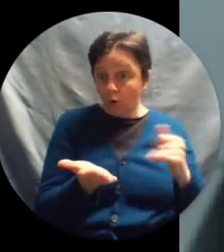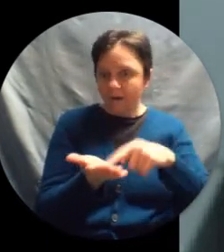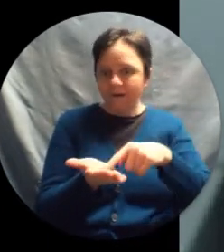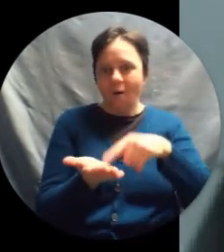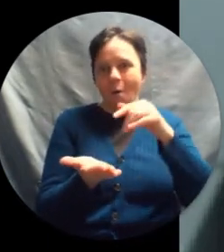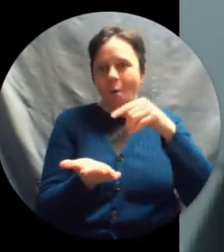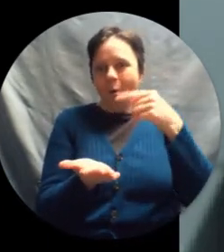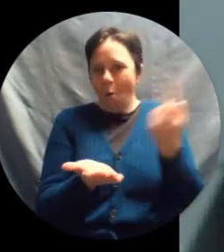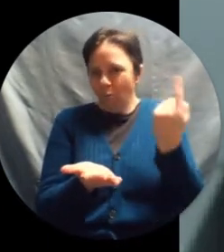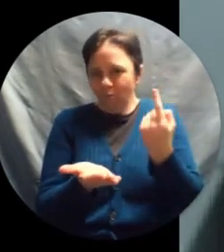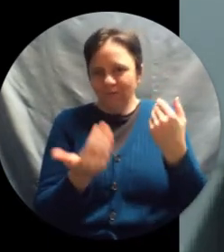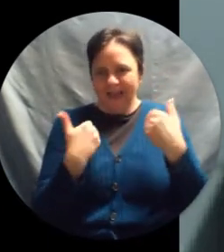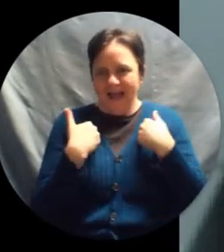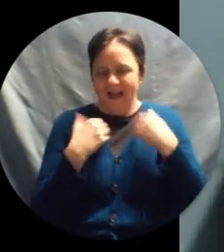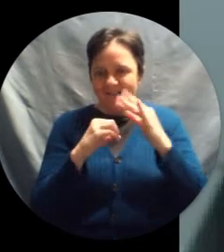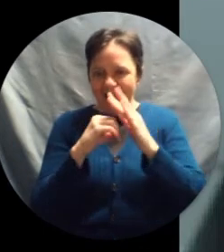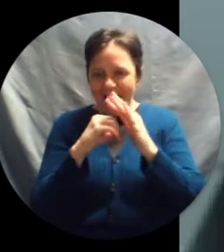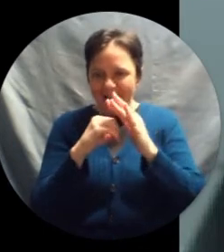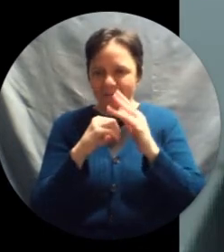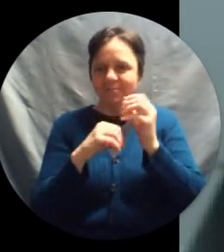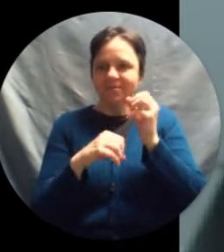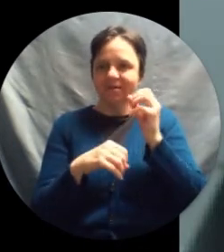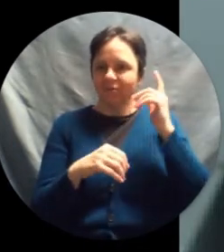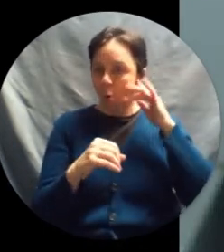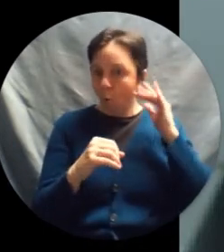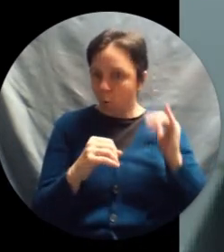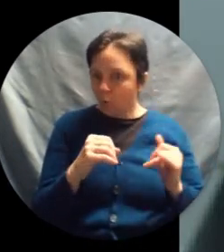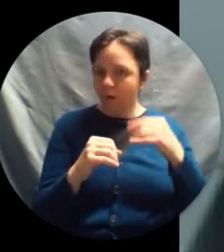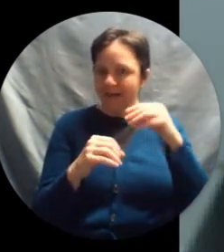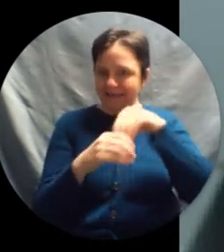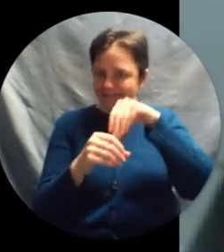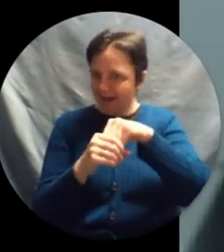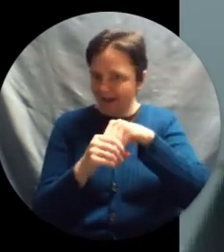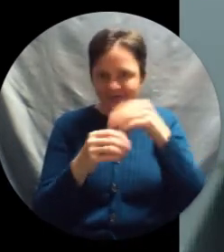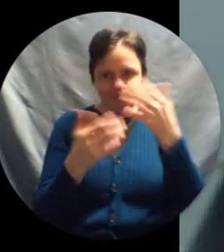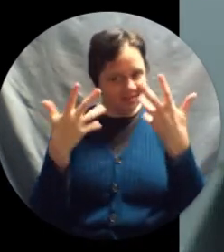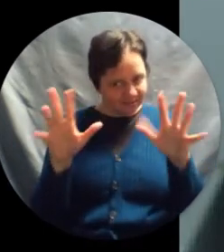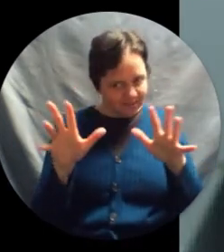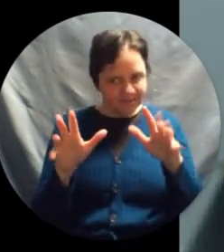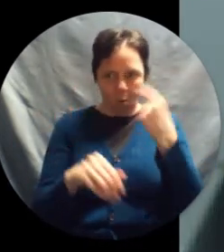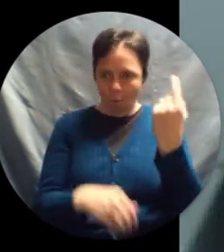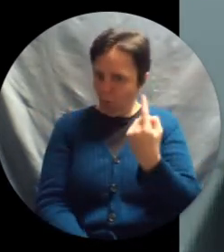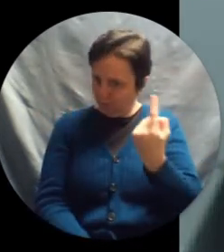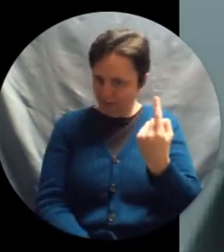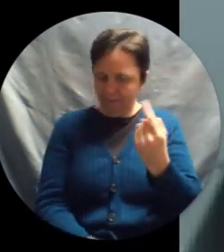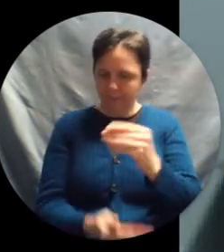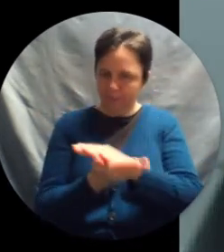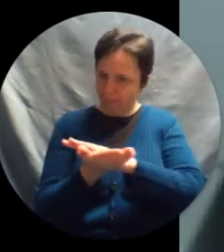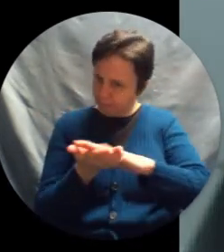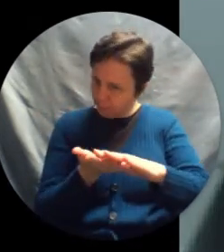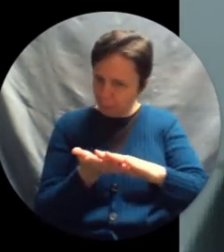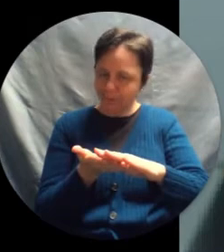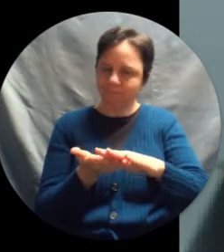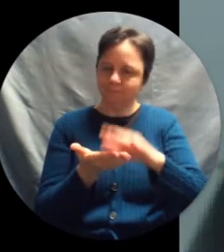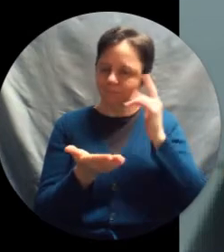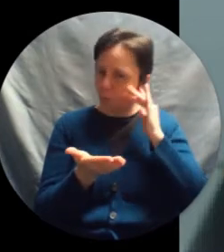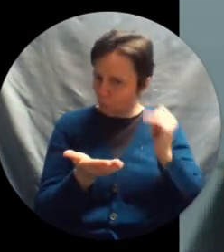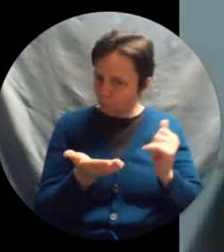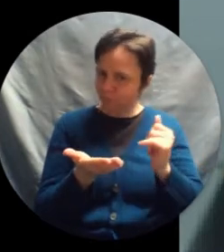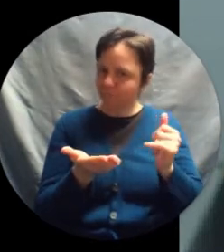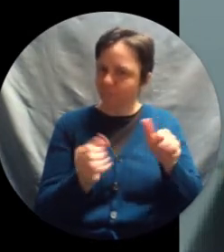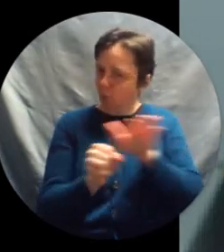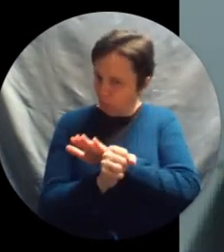with anything else. Nothing else has been, put in there. It is just pure gold atoms, gold all the way